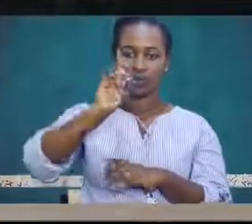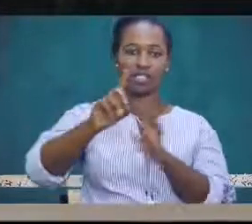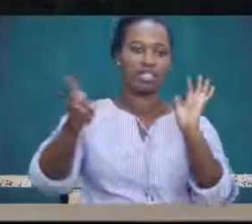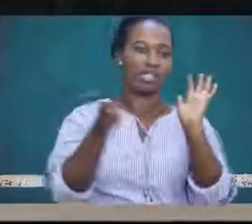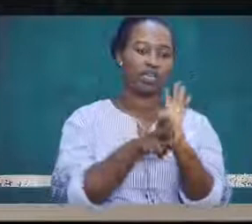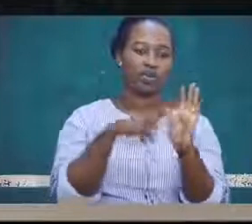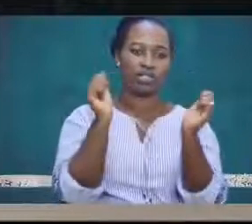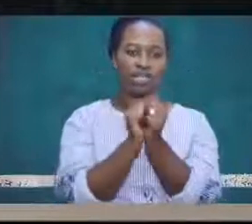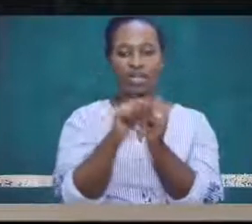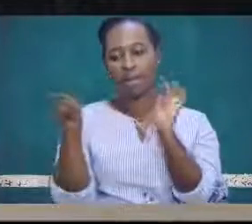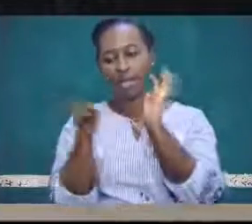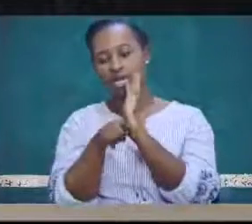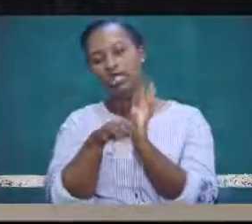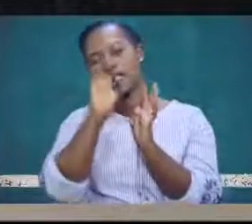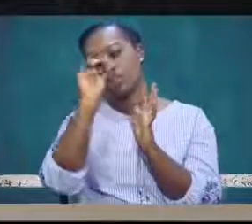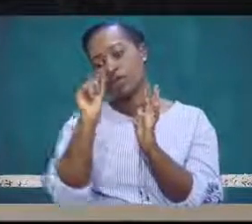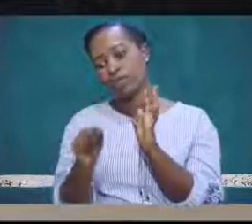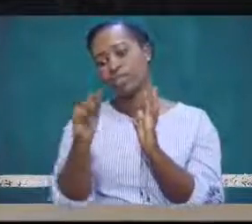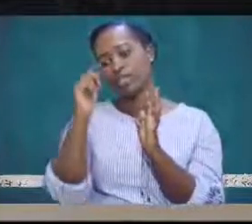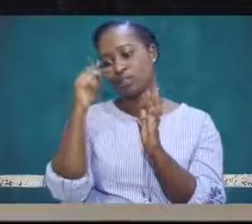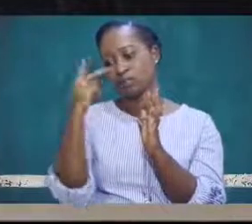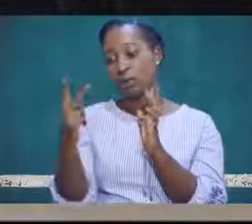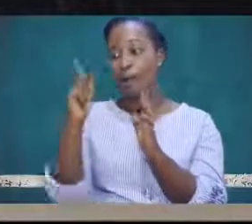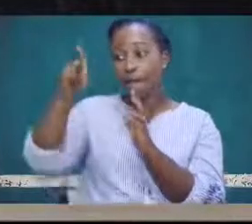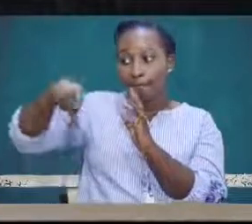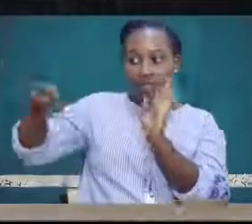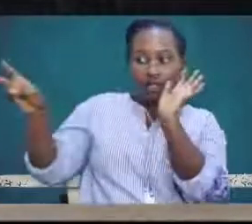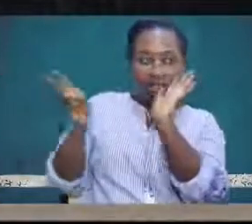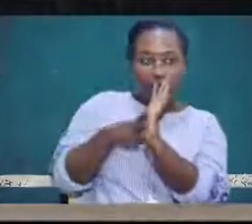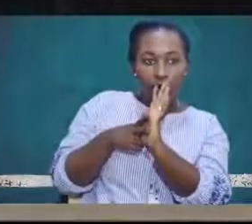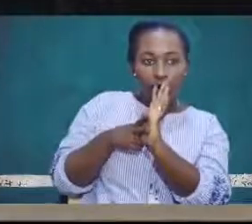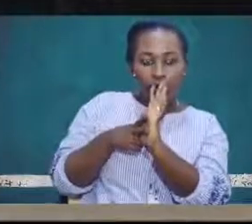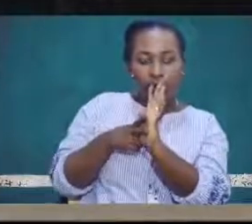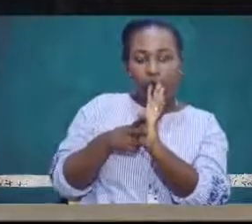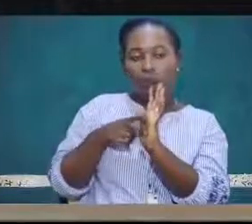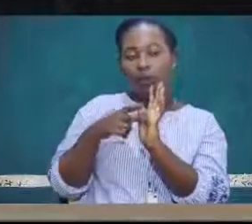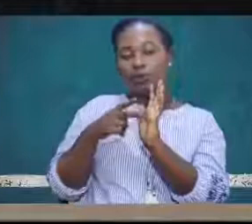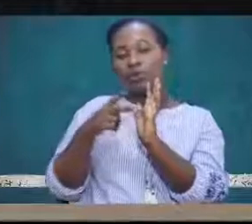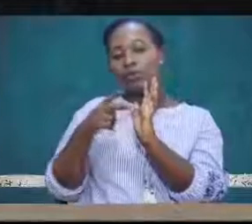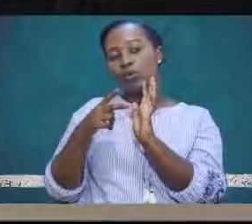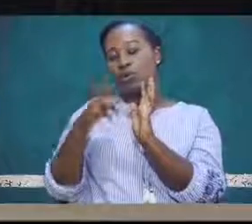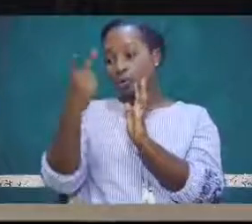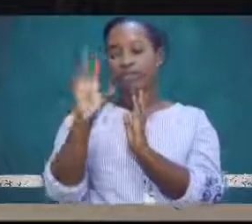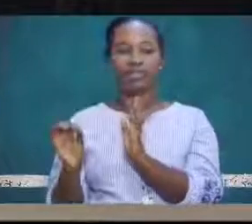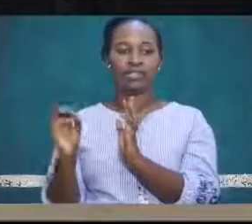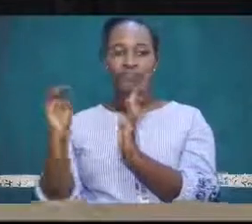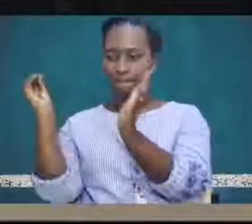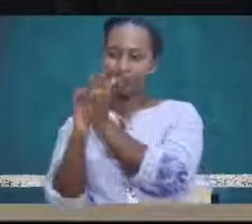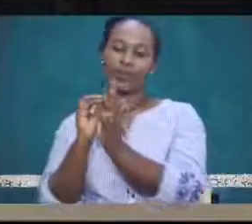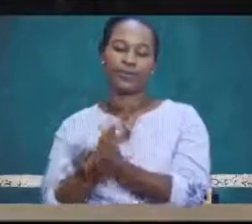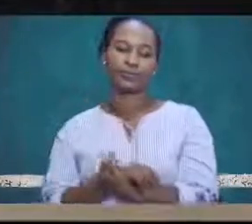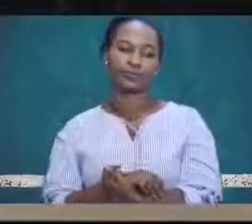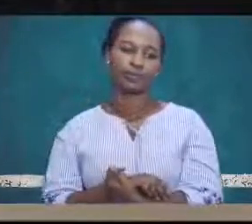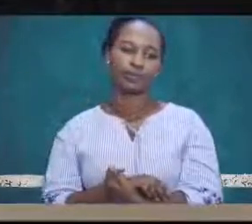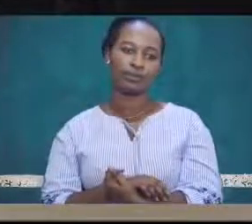0.2. So in the position of price, P, which is our price, you substitute there 20. So that